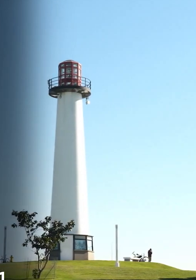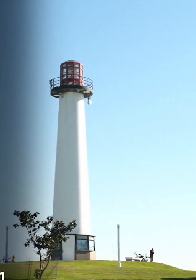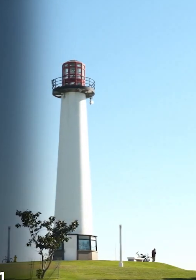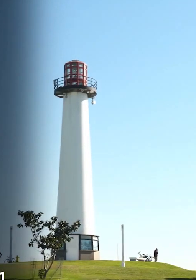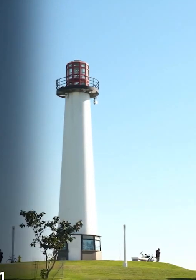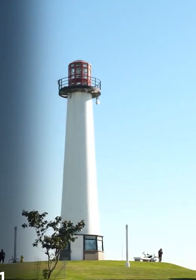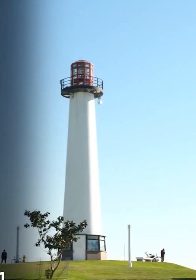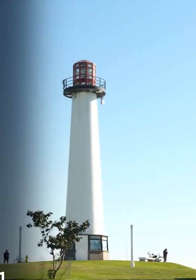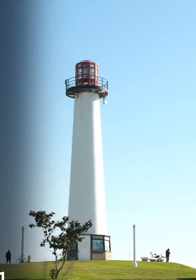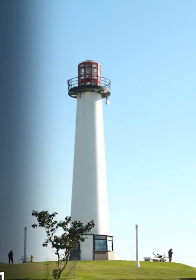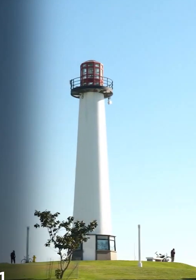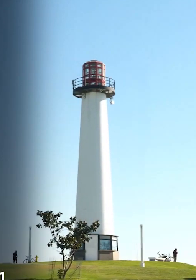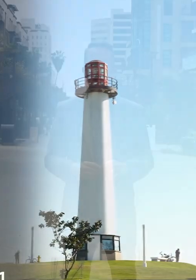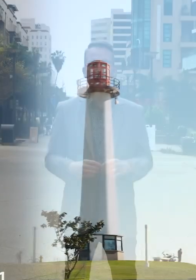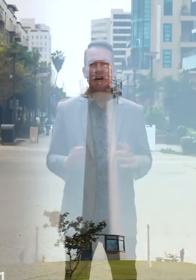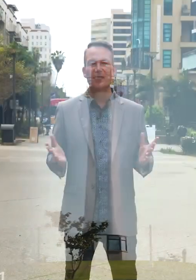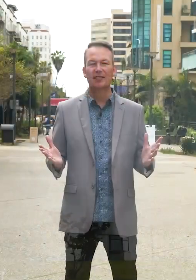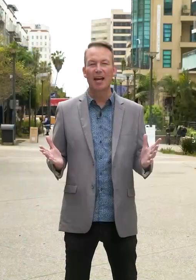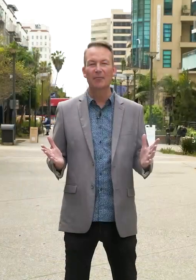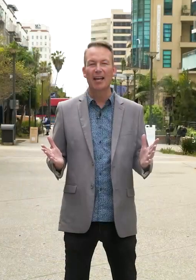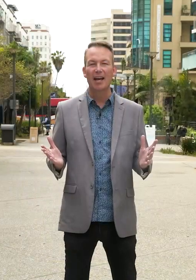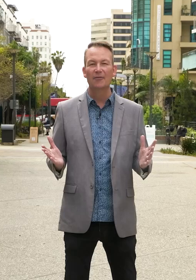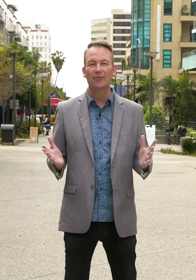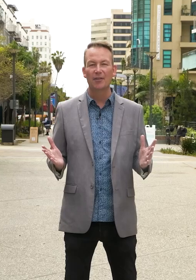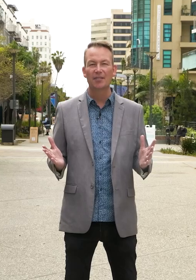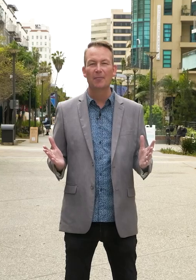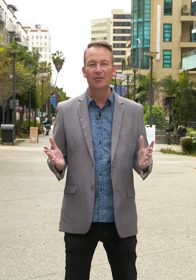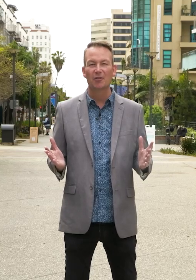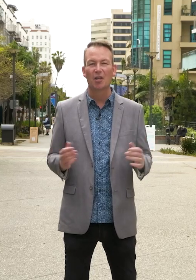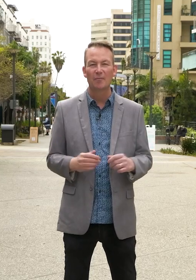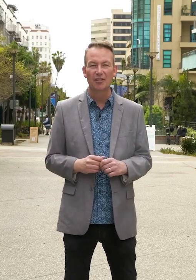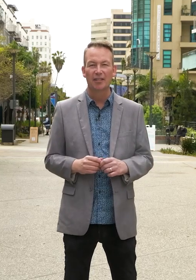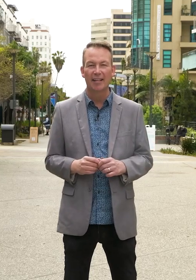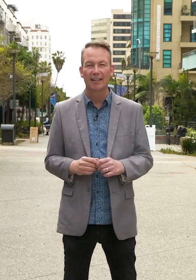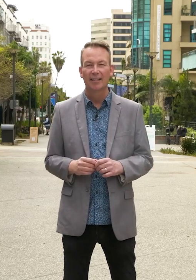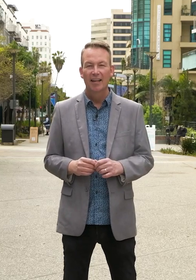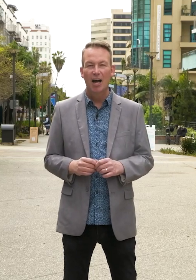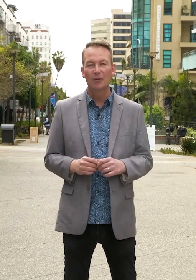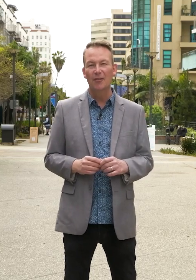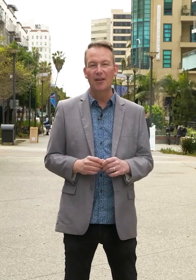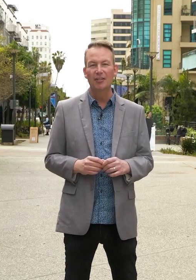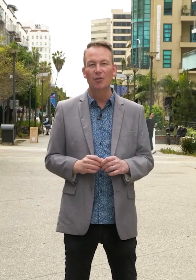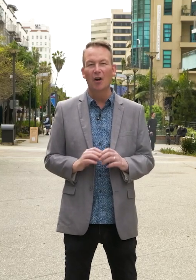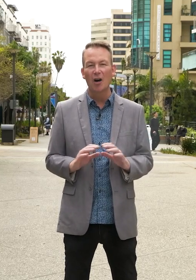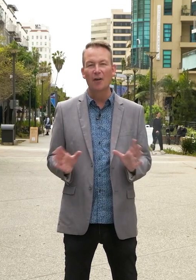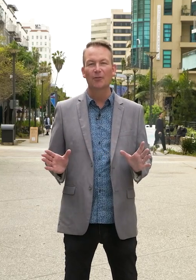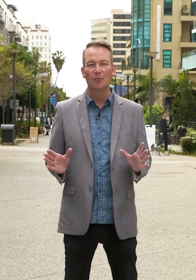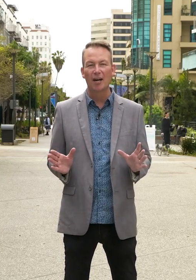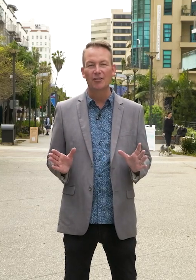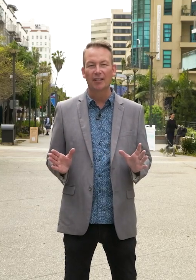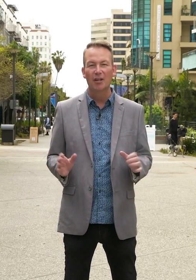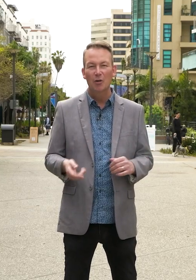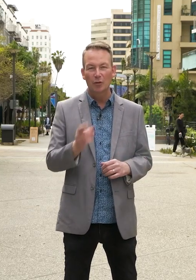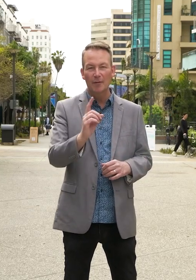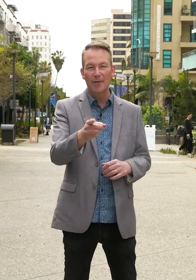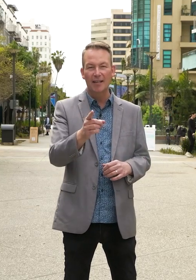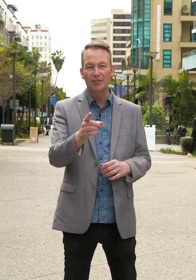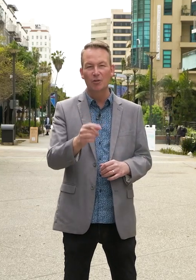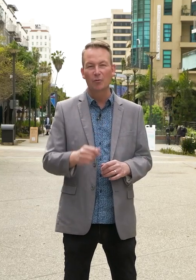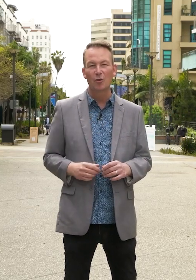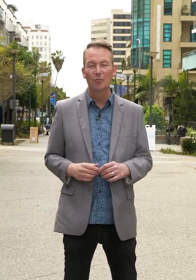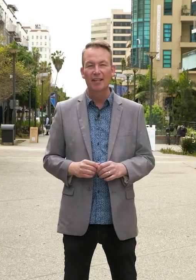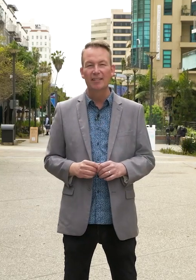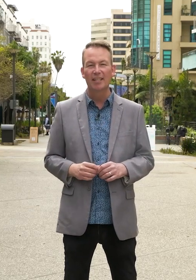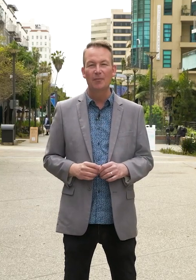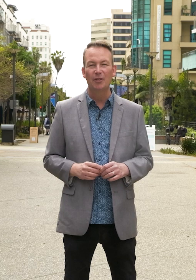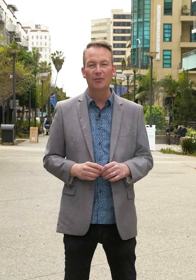Apple TV. Well, that's all the time we have for this episode of Long Beach Connect. I want to thank you all for watching. We'll be back